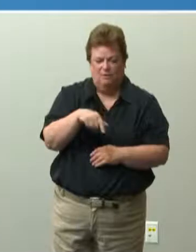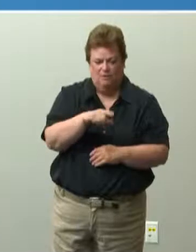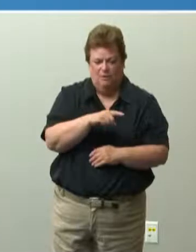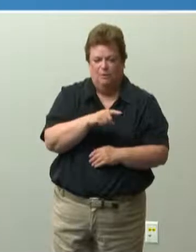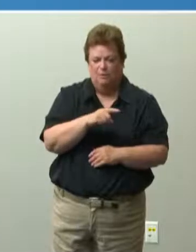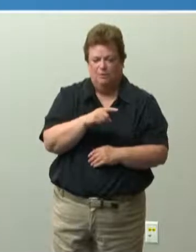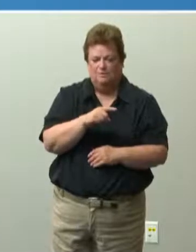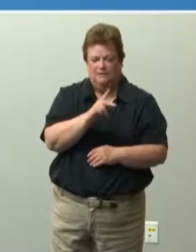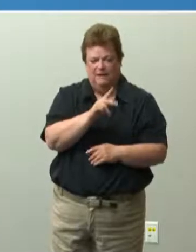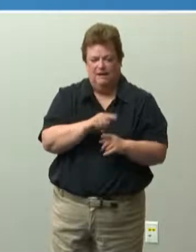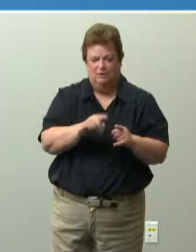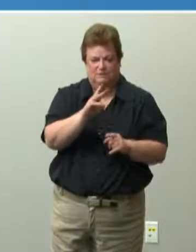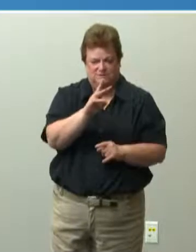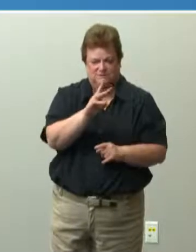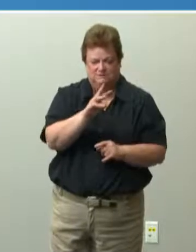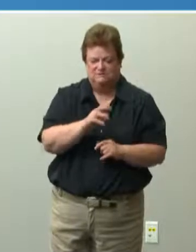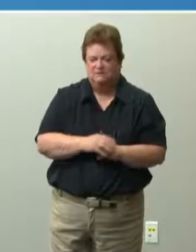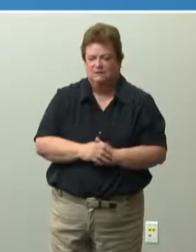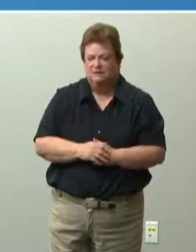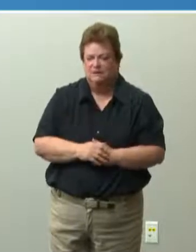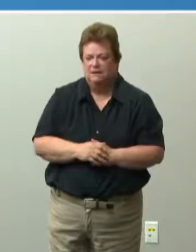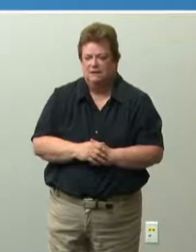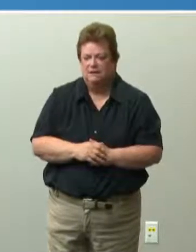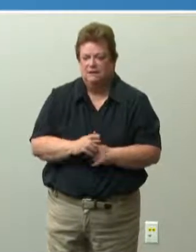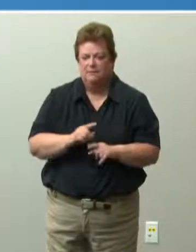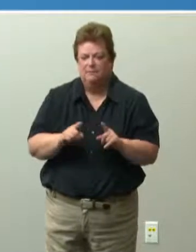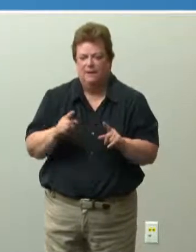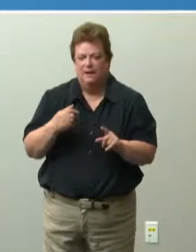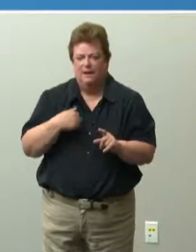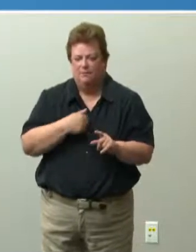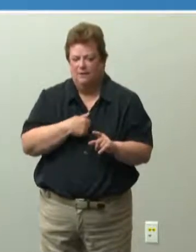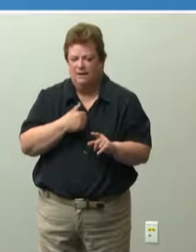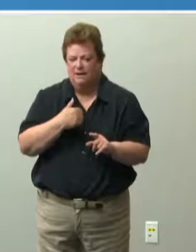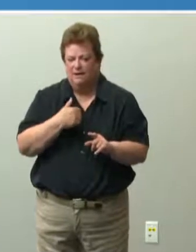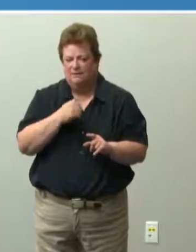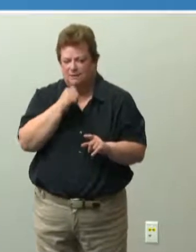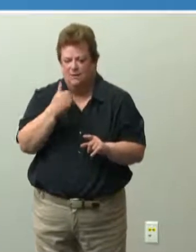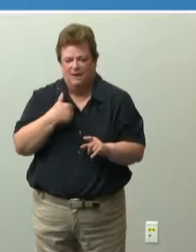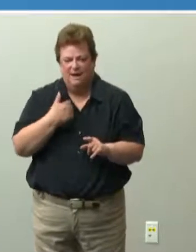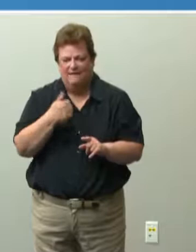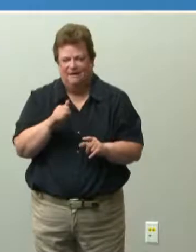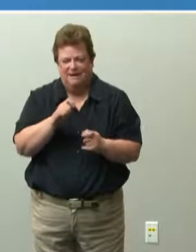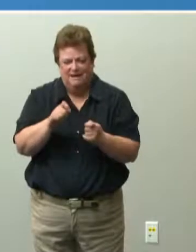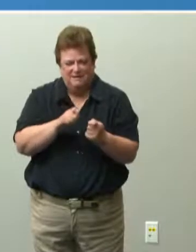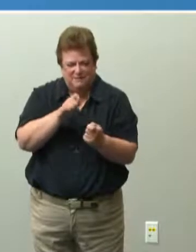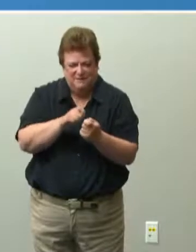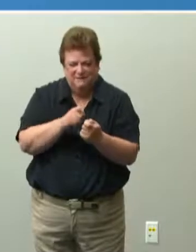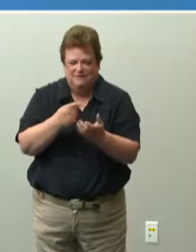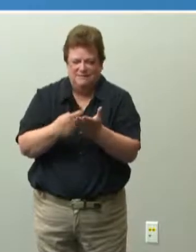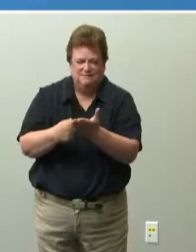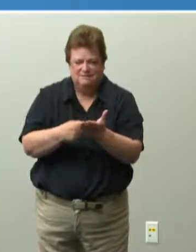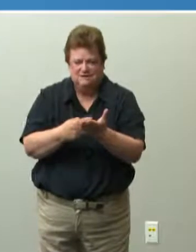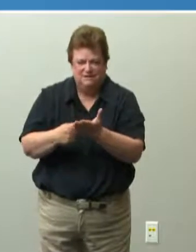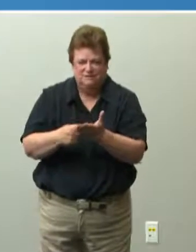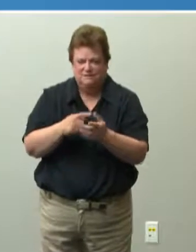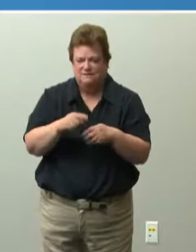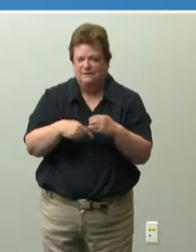K through 6. But we haven't had any specific discussions about